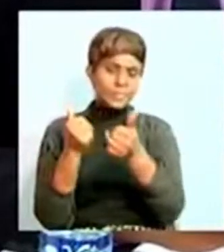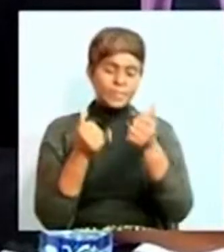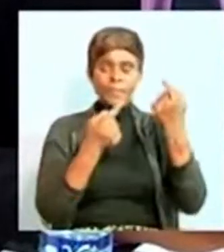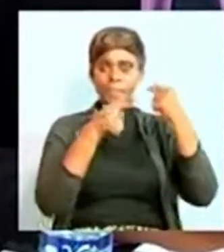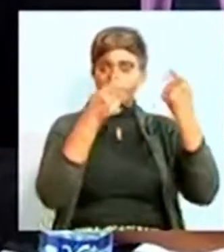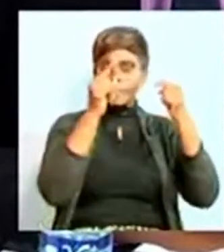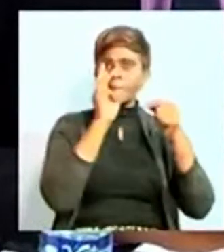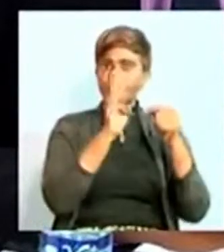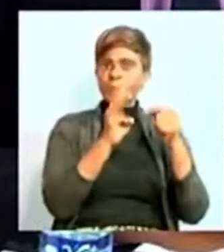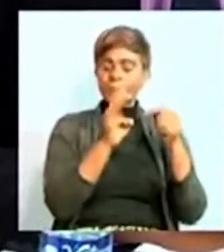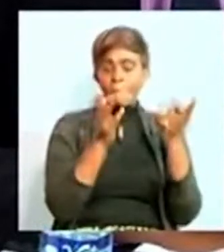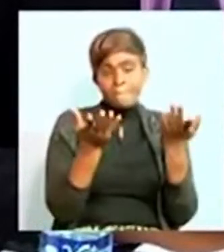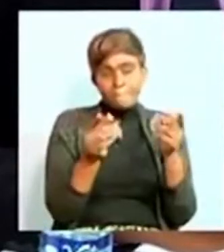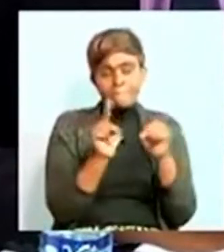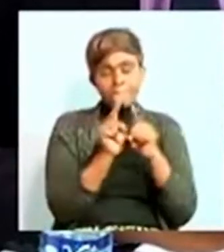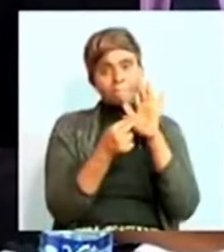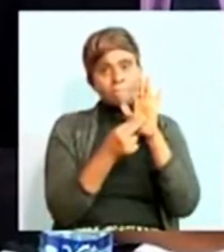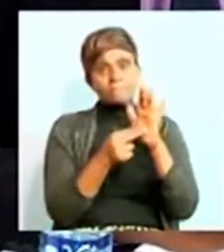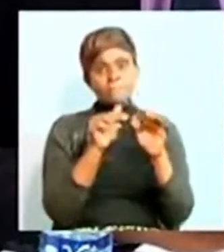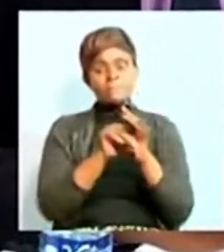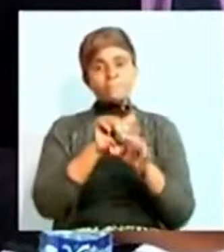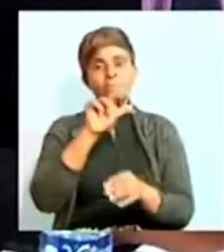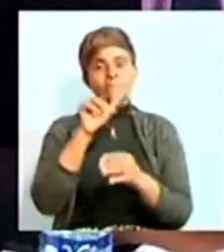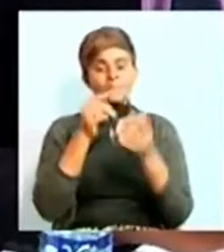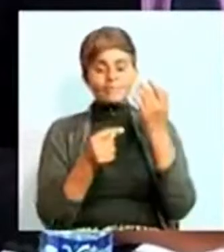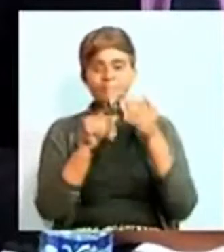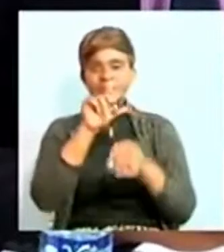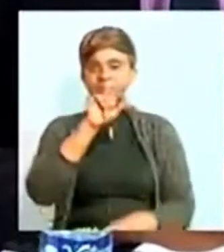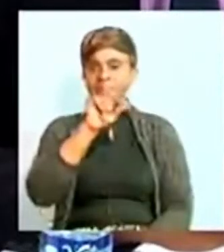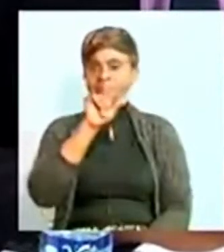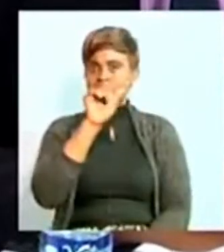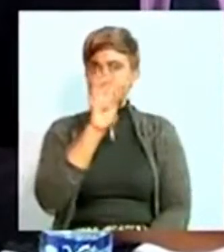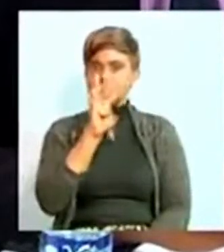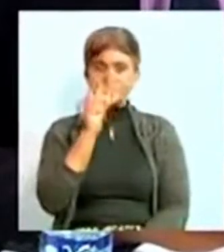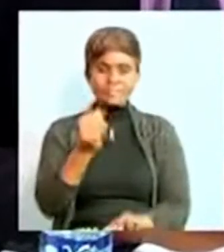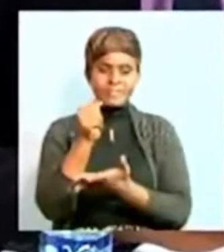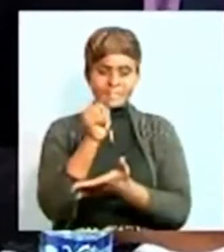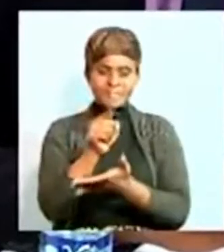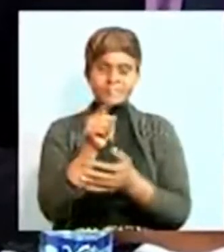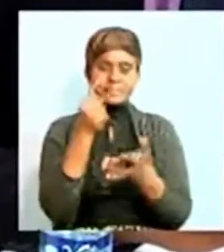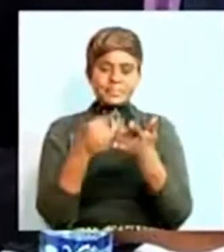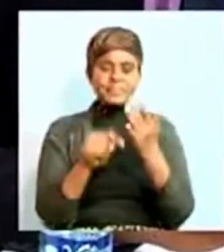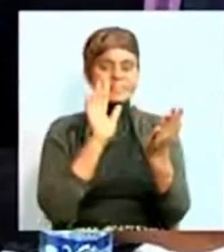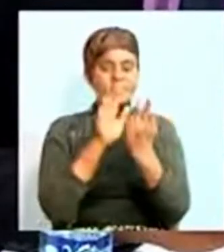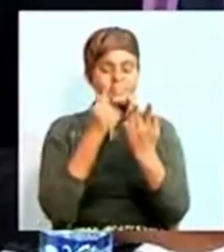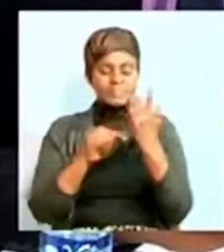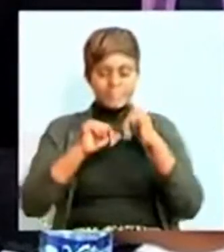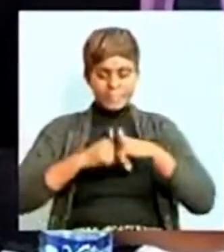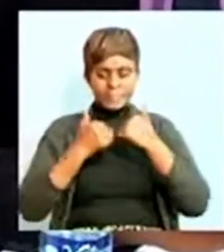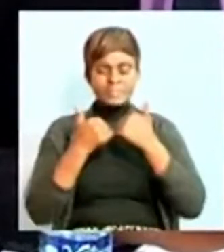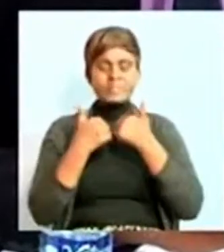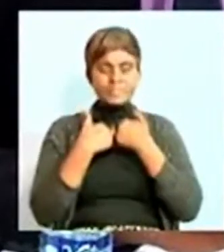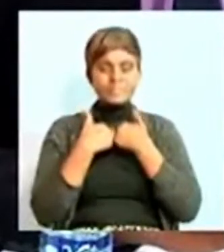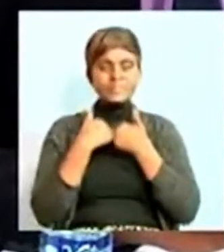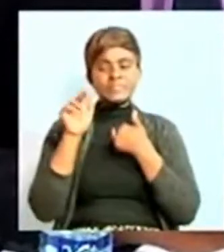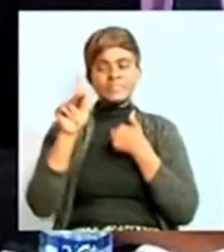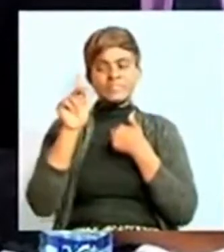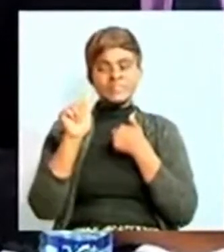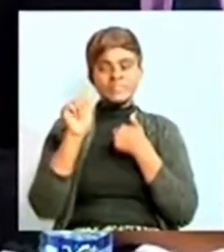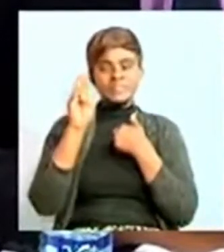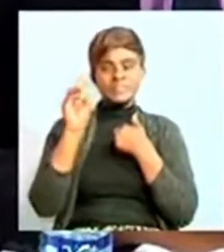progress as is also indicated in the 2024 budget or 2024 budget. I think that's the kind of approach that we want to adopt as Kabom. Thank you,